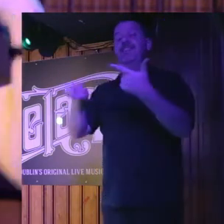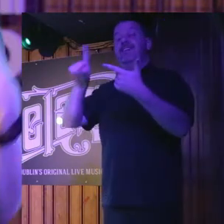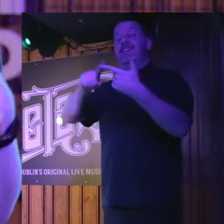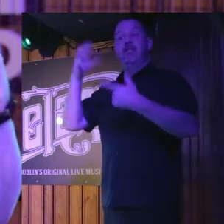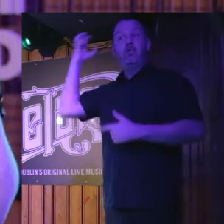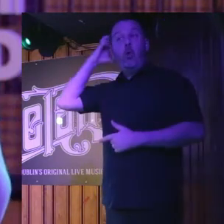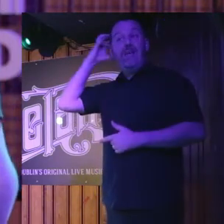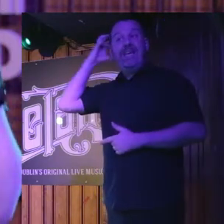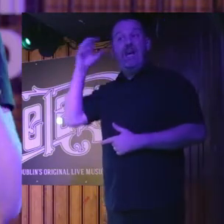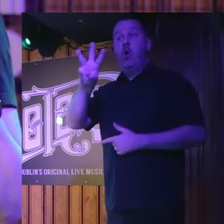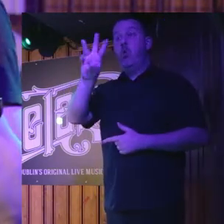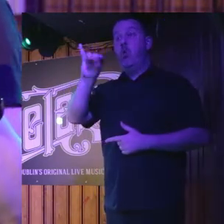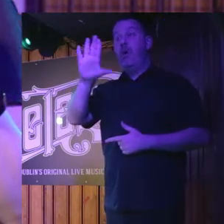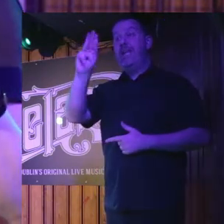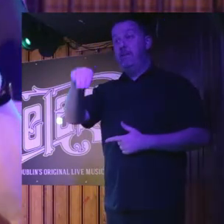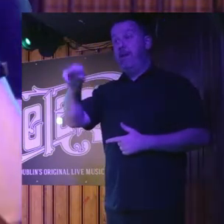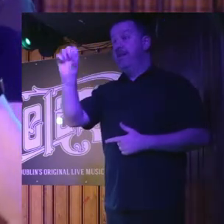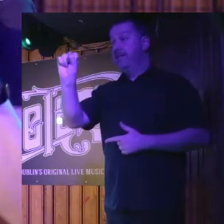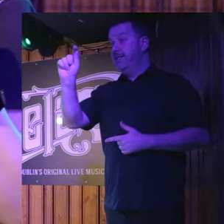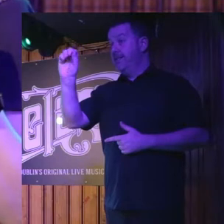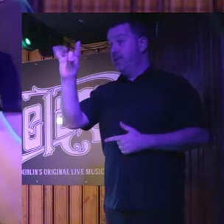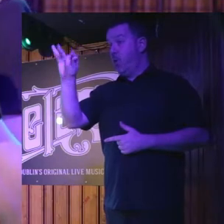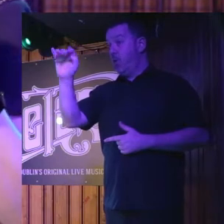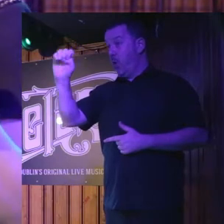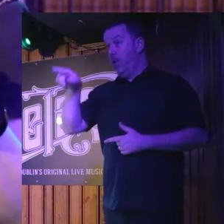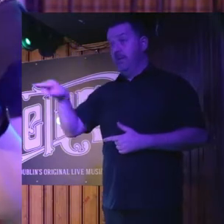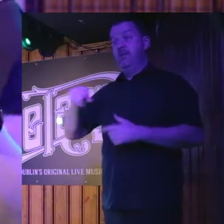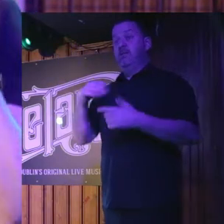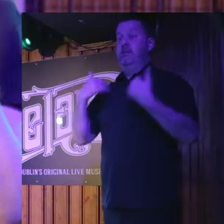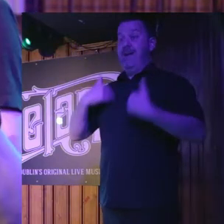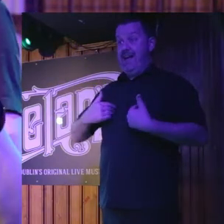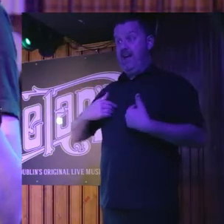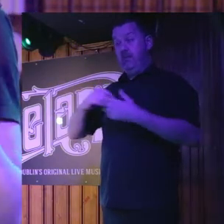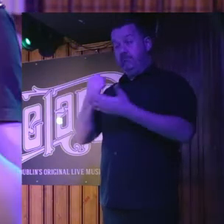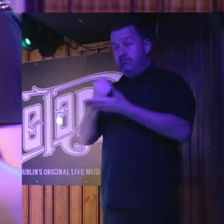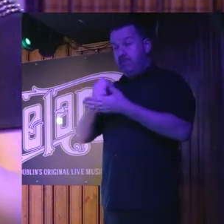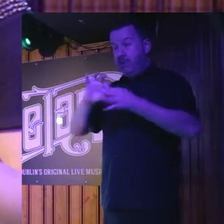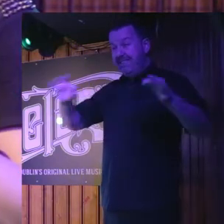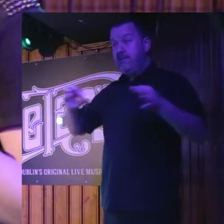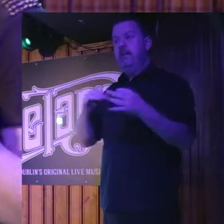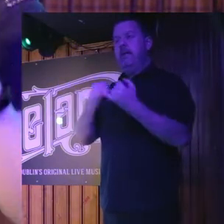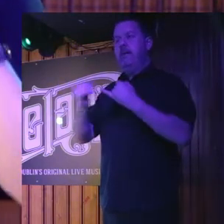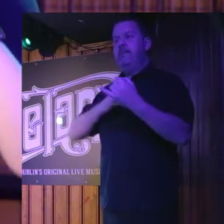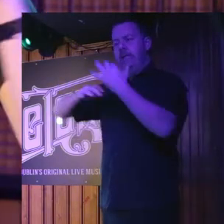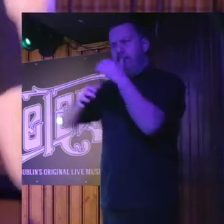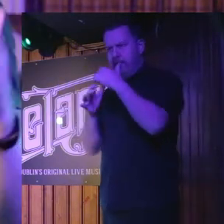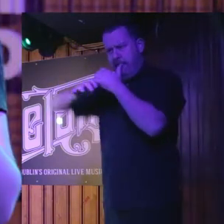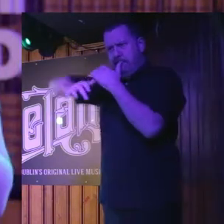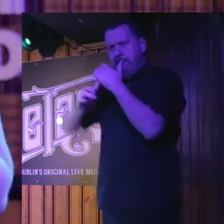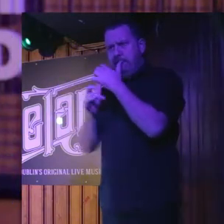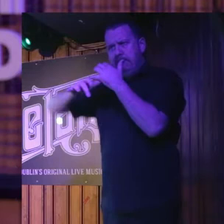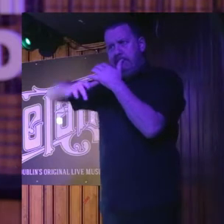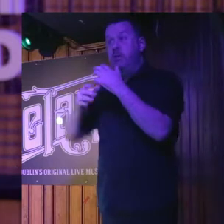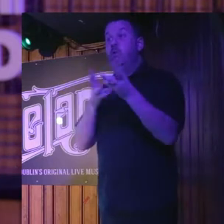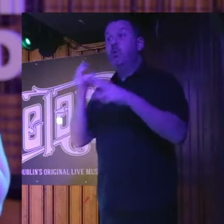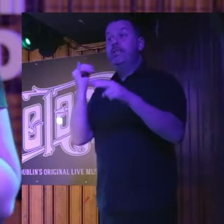this was a bagpipe-wielding linguist who worked on Gallaudet University campus. So Gallaudet University is in Washington, D.C. It's the only